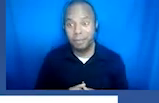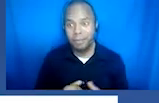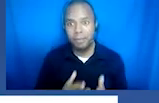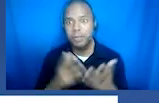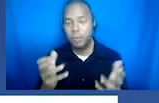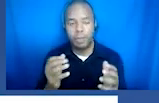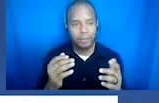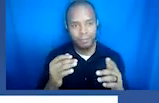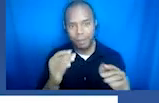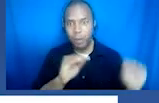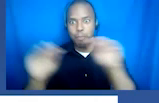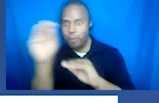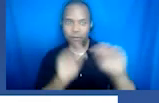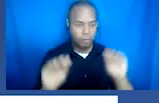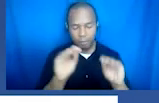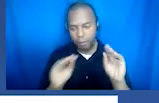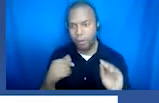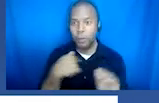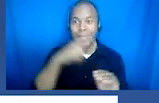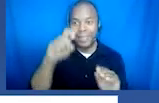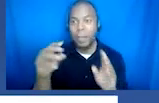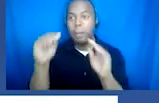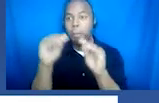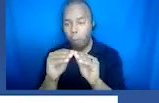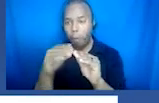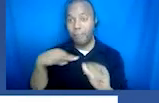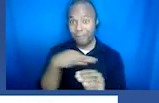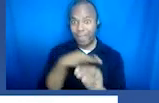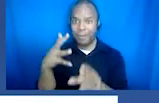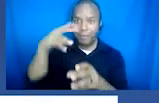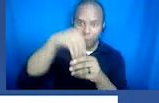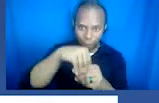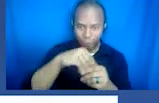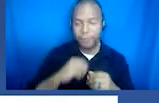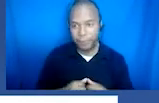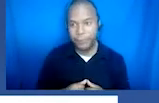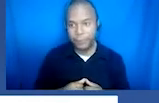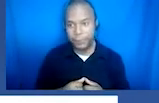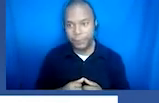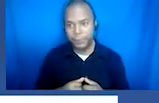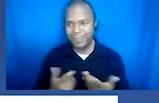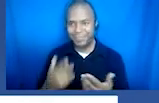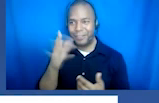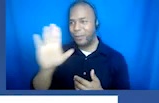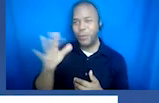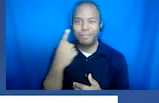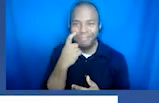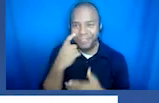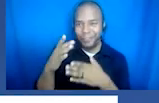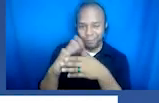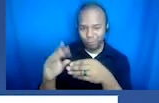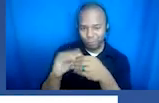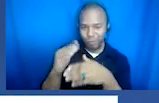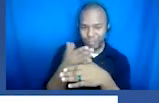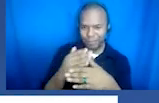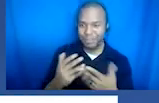moving parts to it that we need more faculty involvement, including just the story you just shared, right? About having a